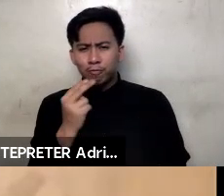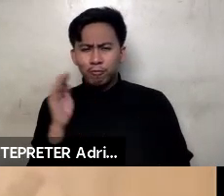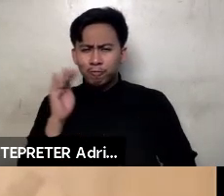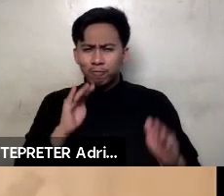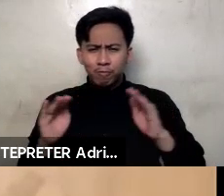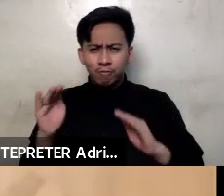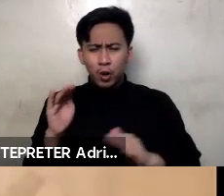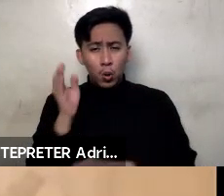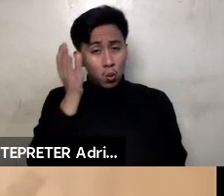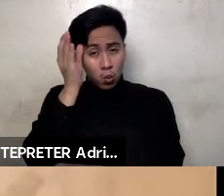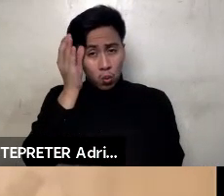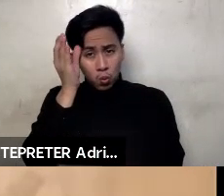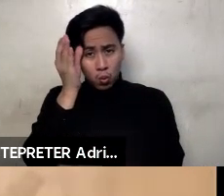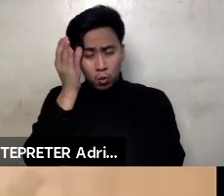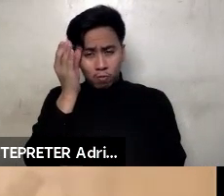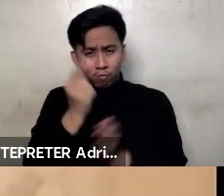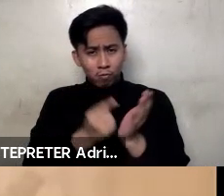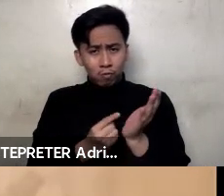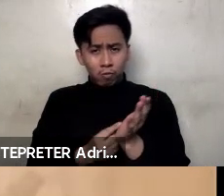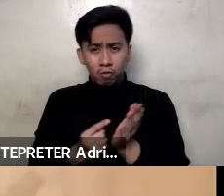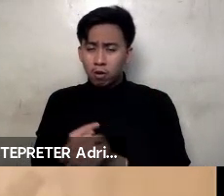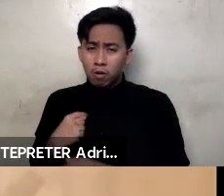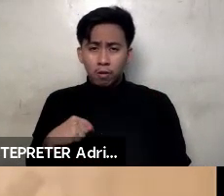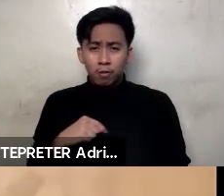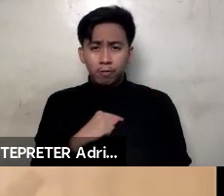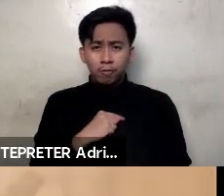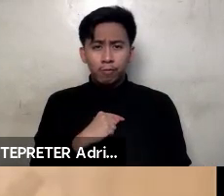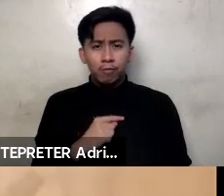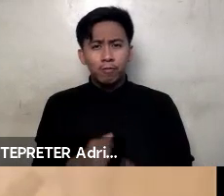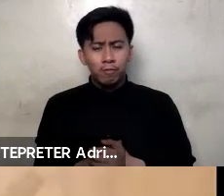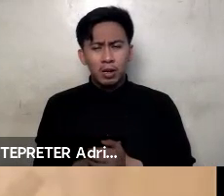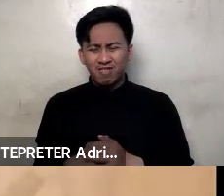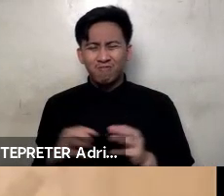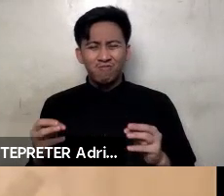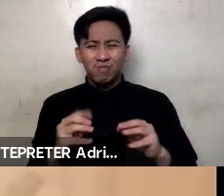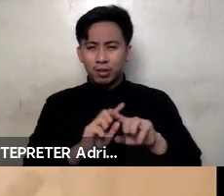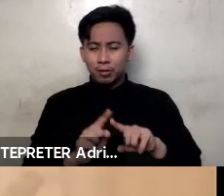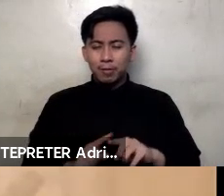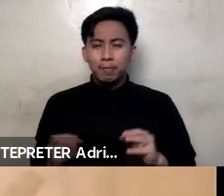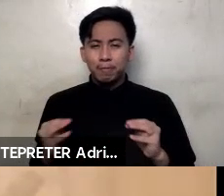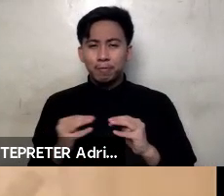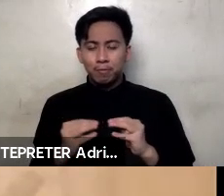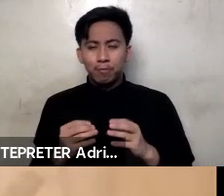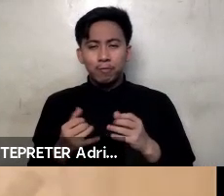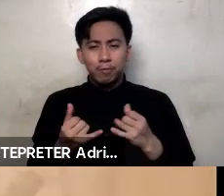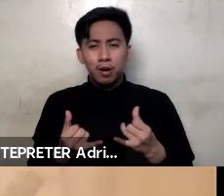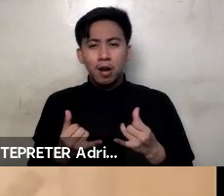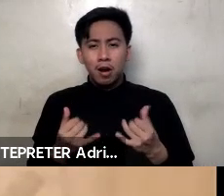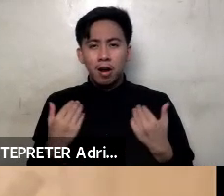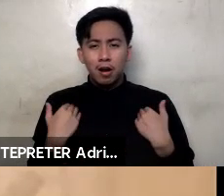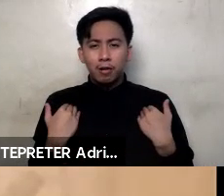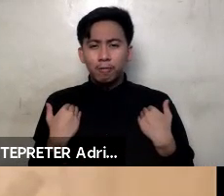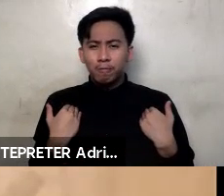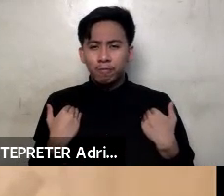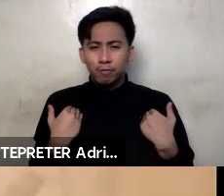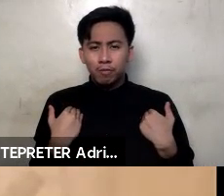and concern discussed in our CNC meetings are being addressed through the implementing